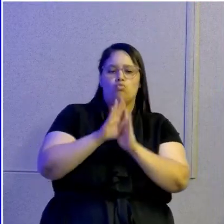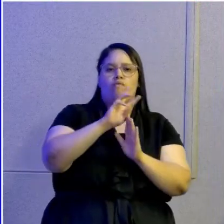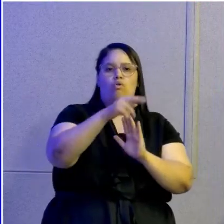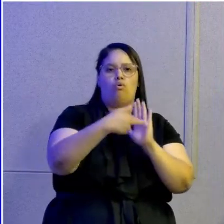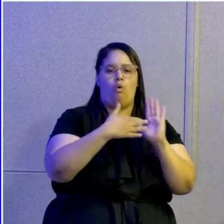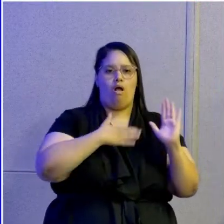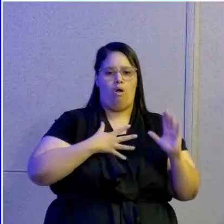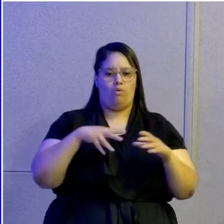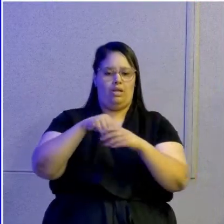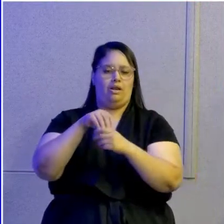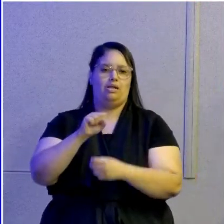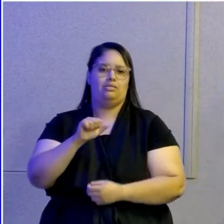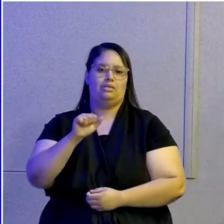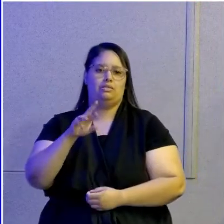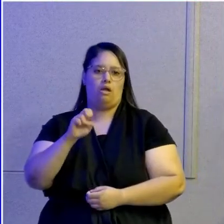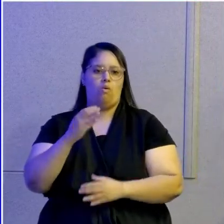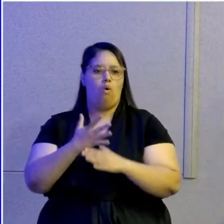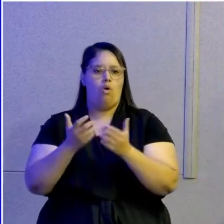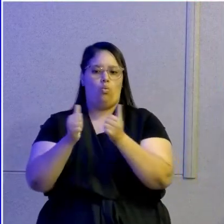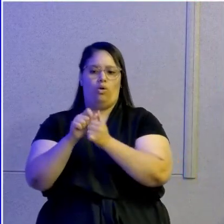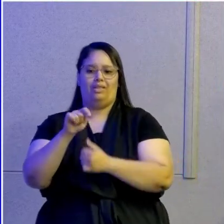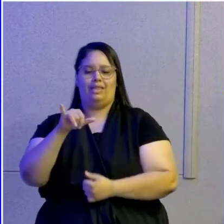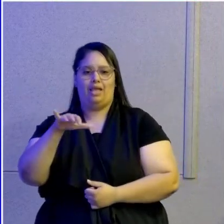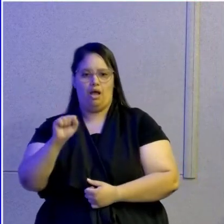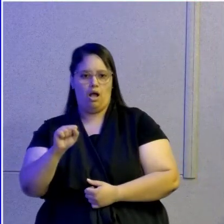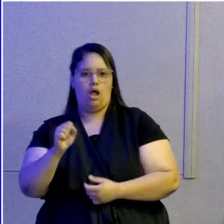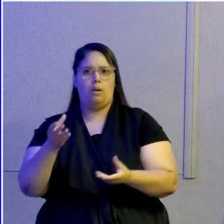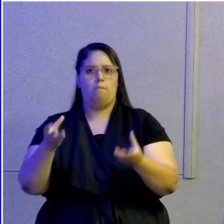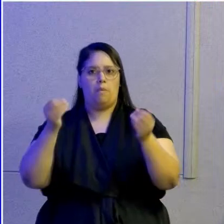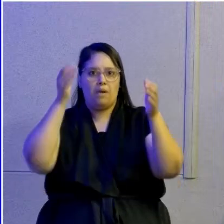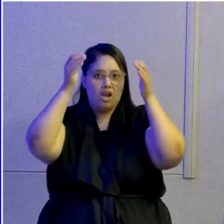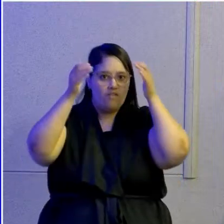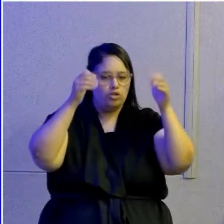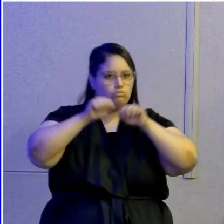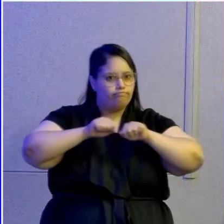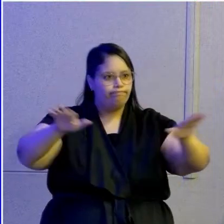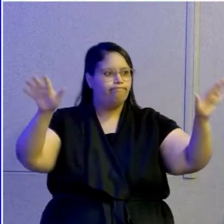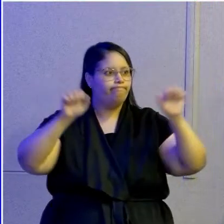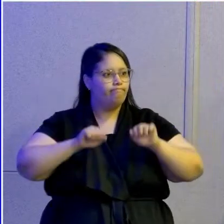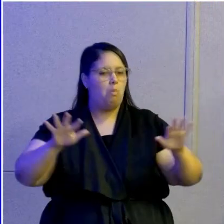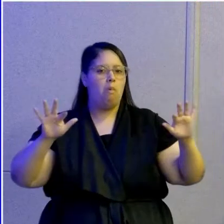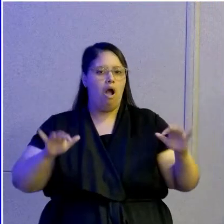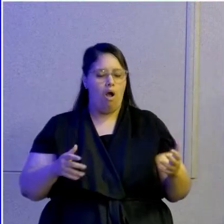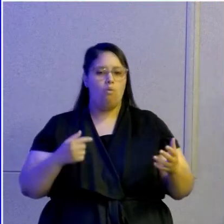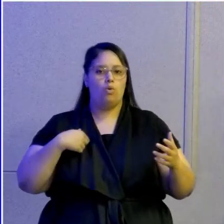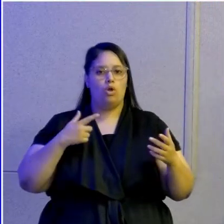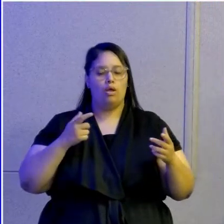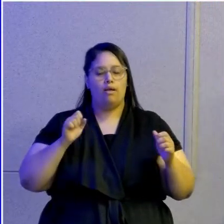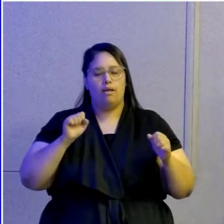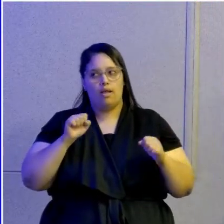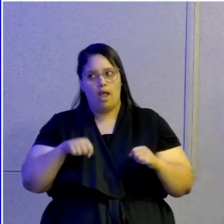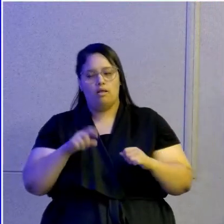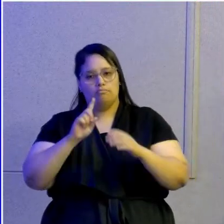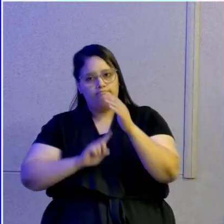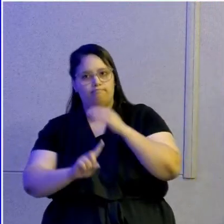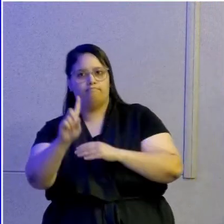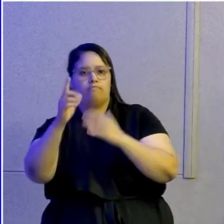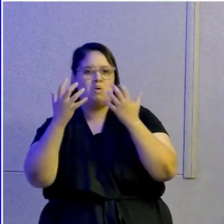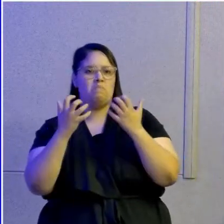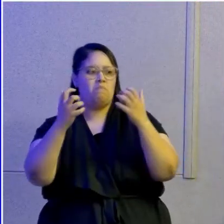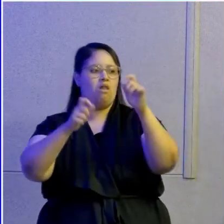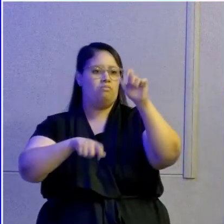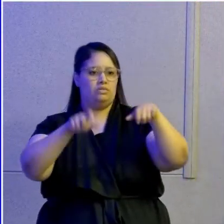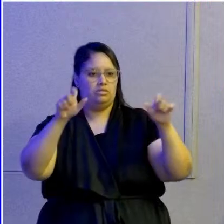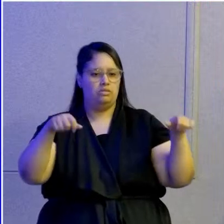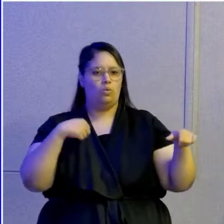translate it so that we can work with TIA, so that we can get the innovative stuff out there, so that we can go to the parliamentarians and we